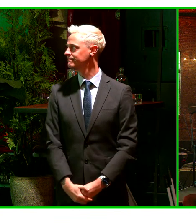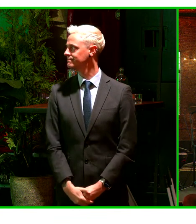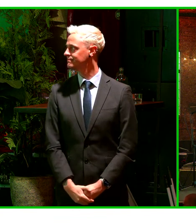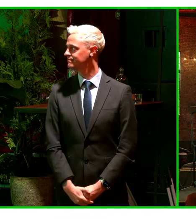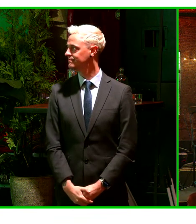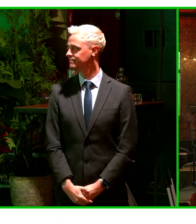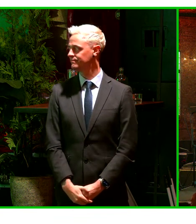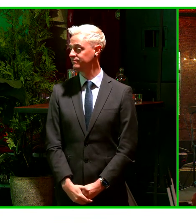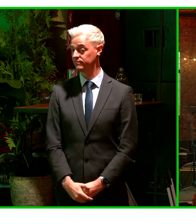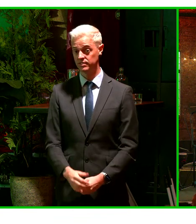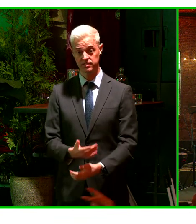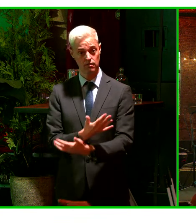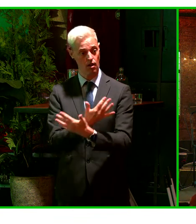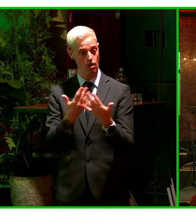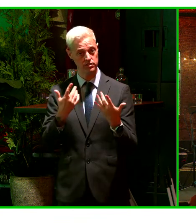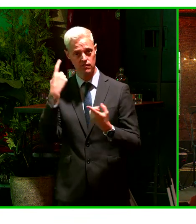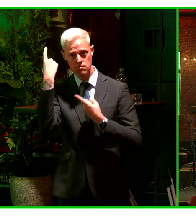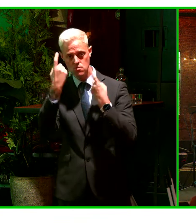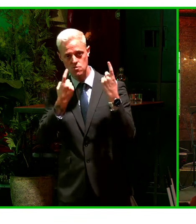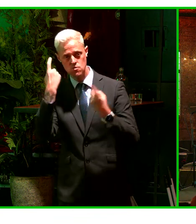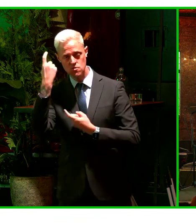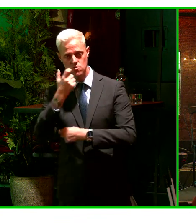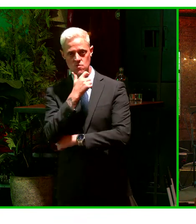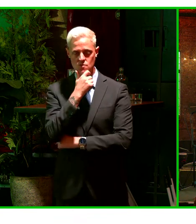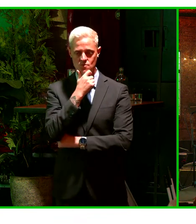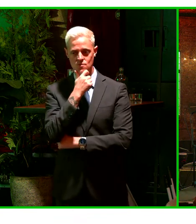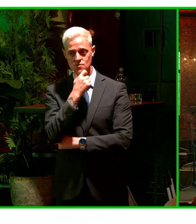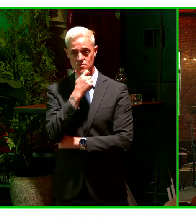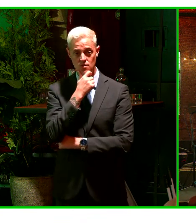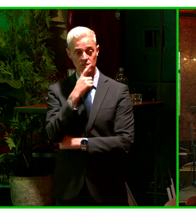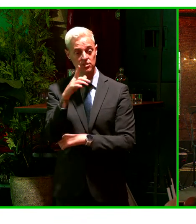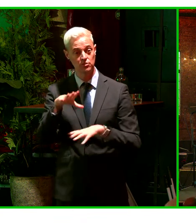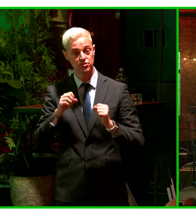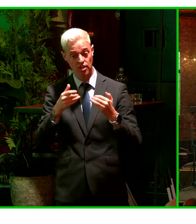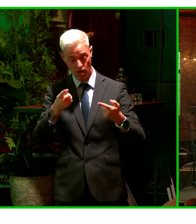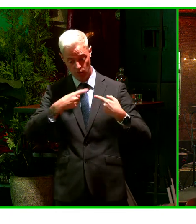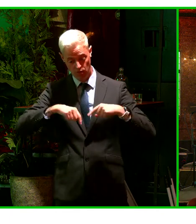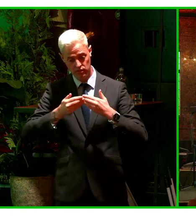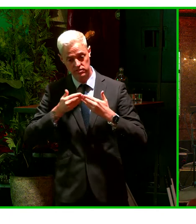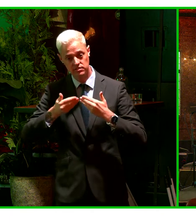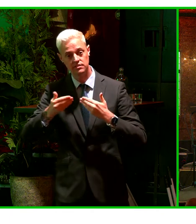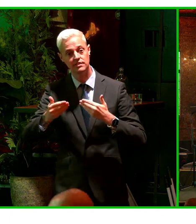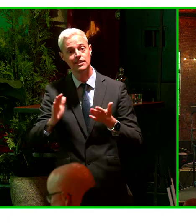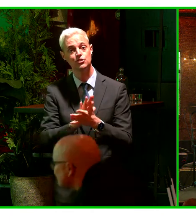Lots of food for thought there, and hopefully it starts with us. Enjoy the next session. Thank you.